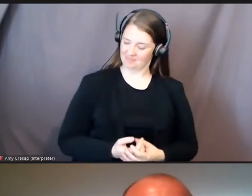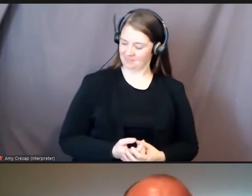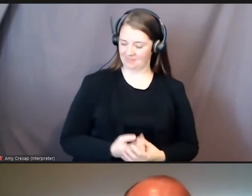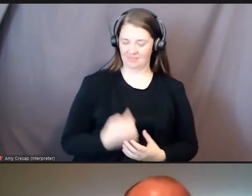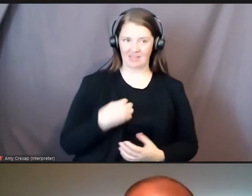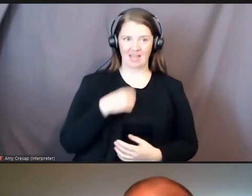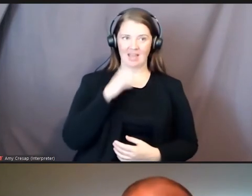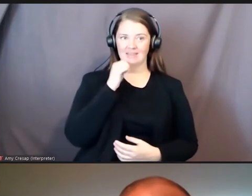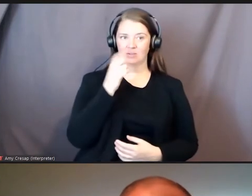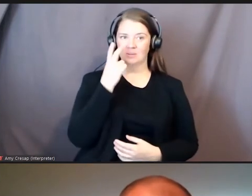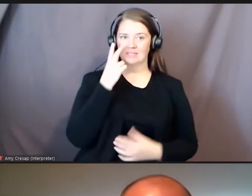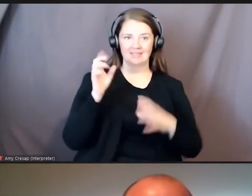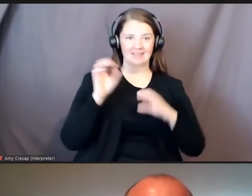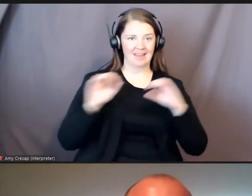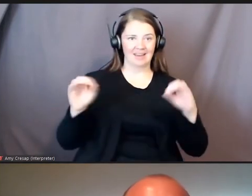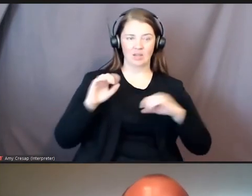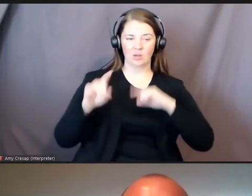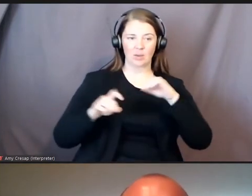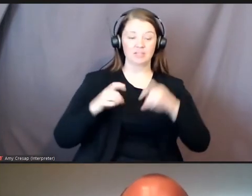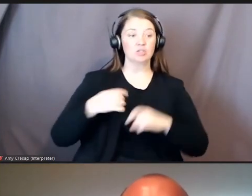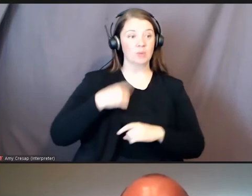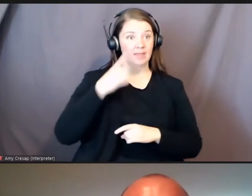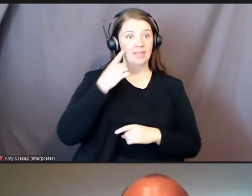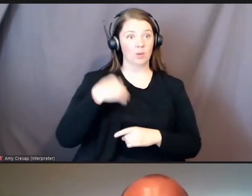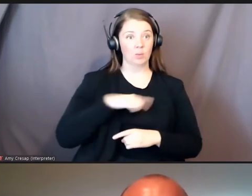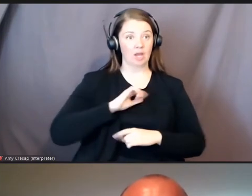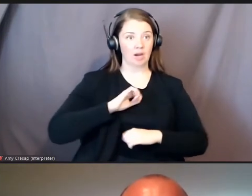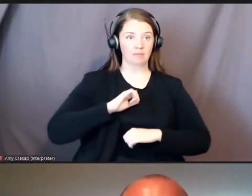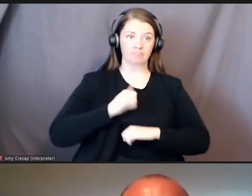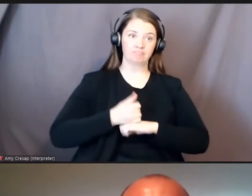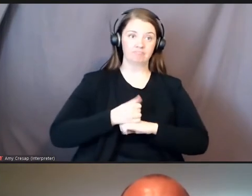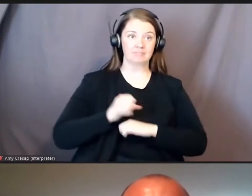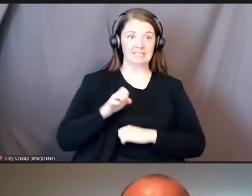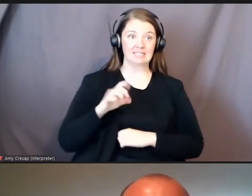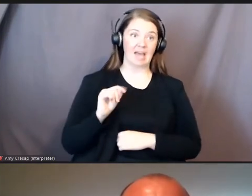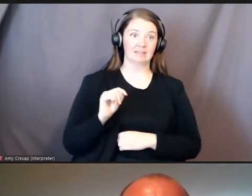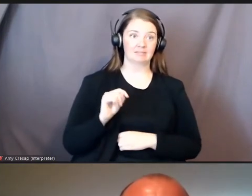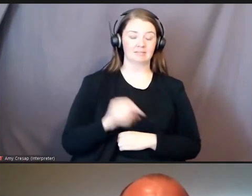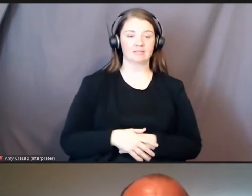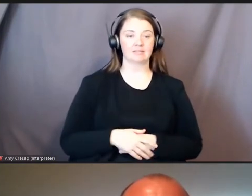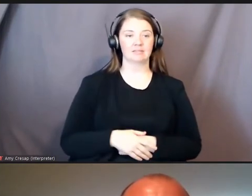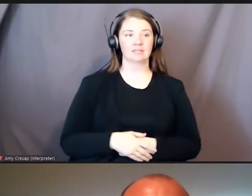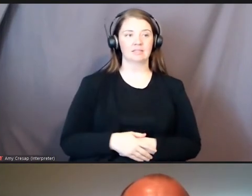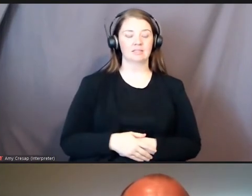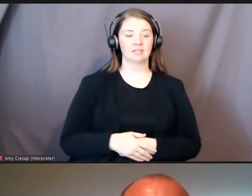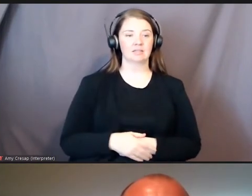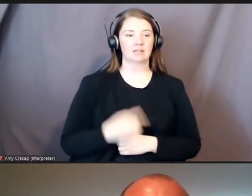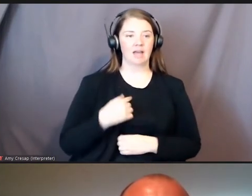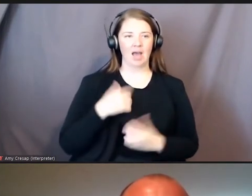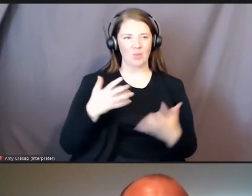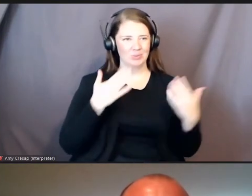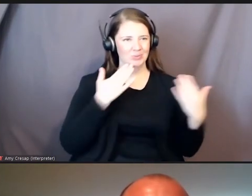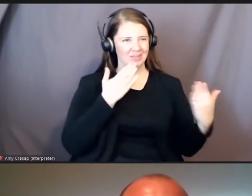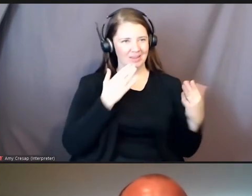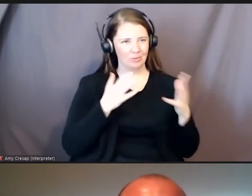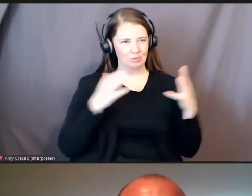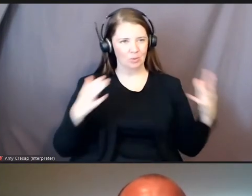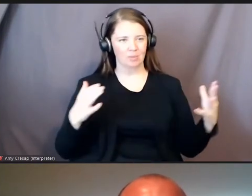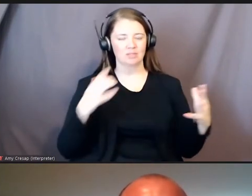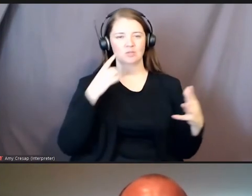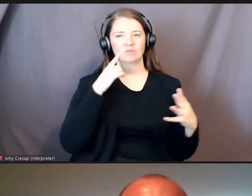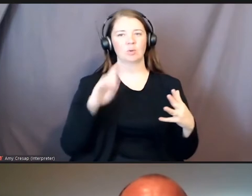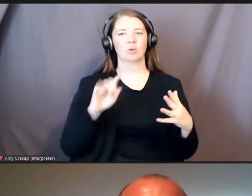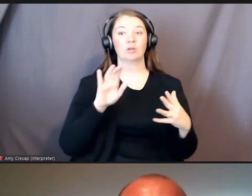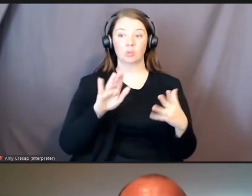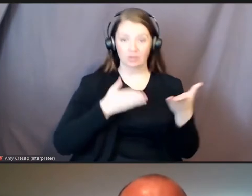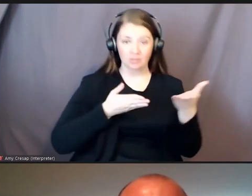I don't see any questions, so I think we're pretty well set, though. Look, I want to thank you so much for